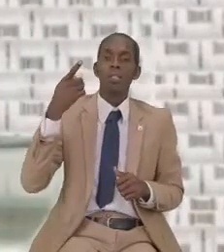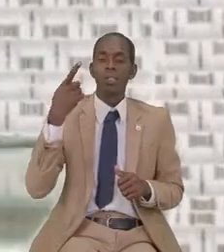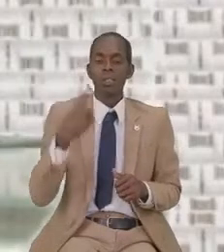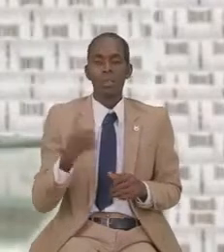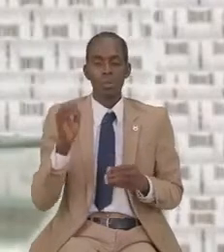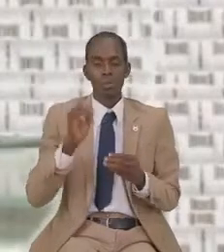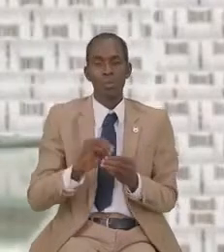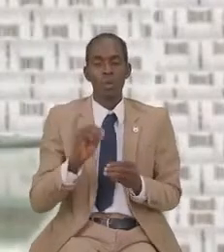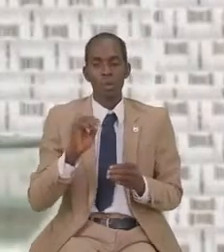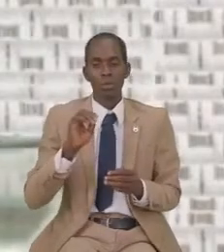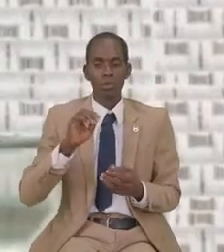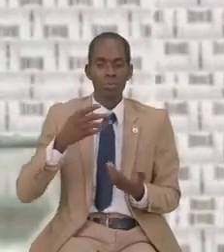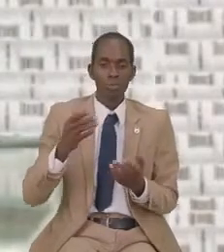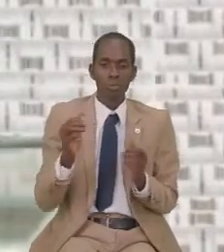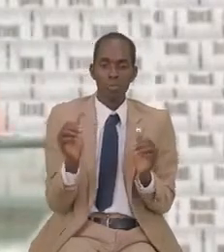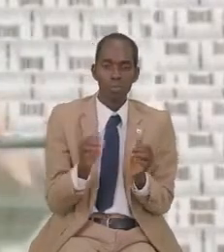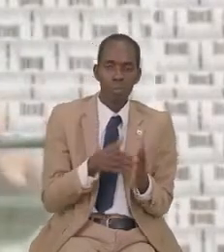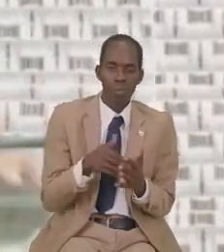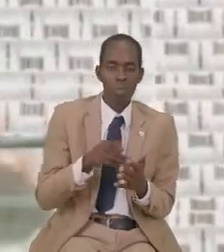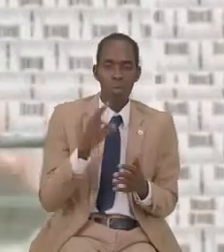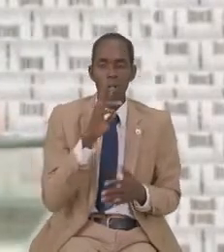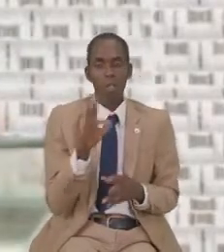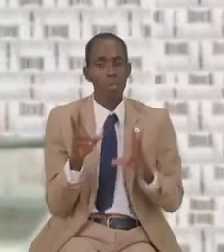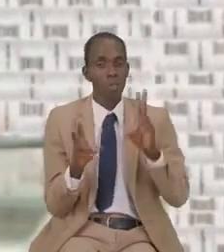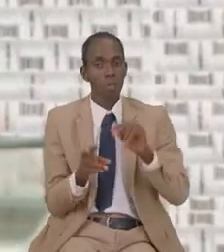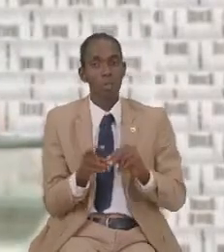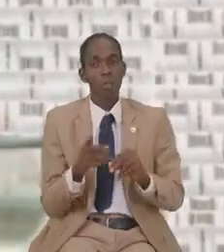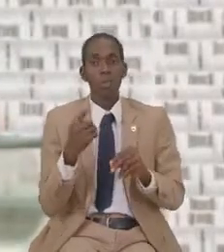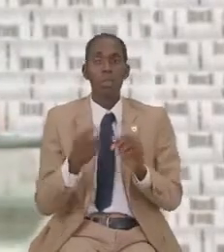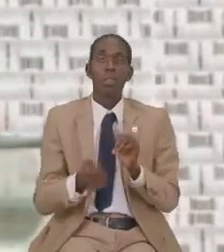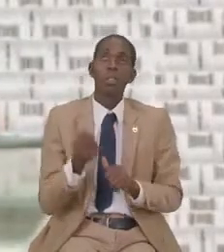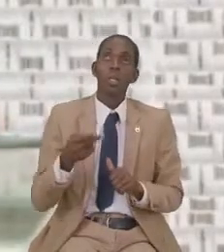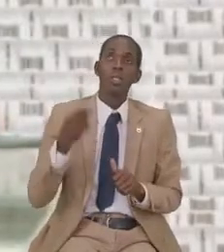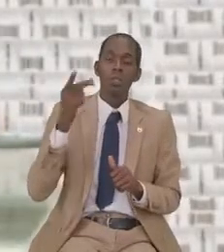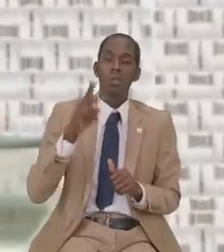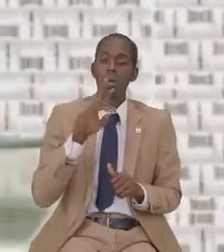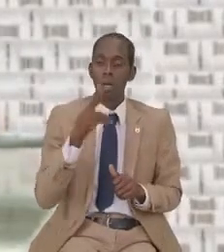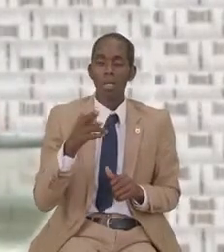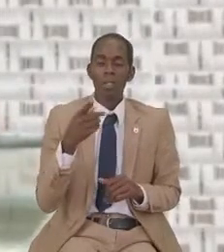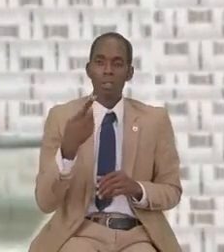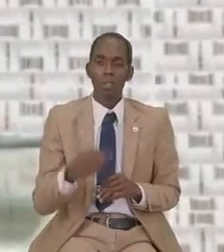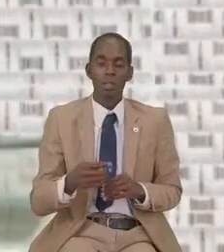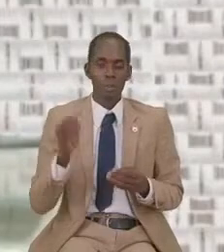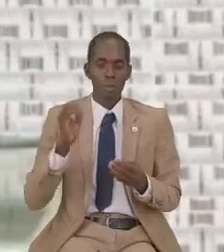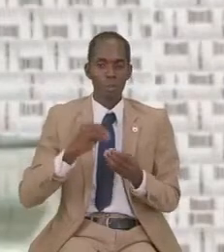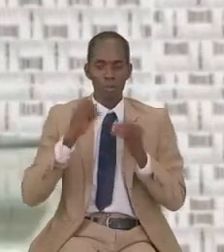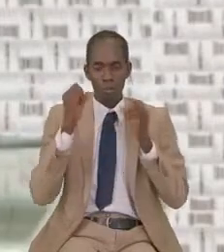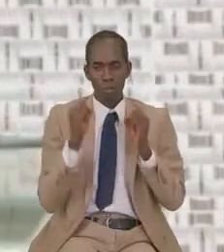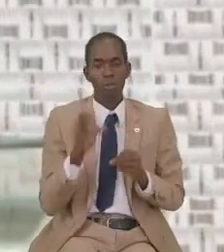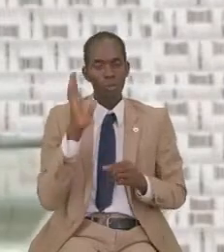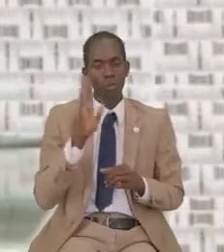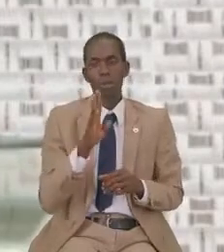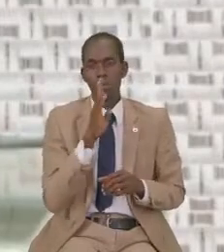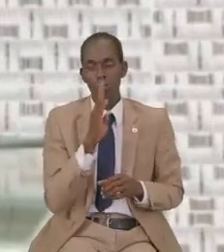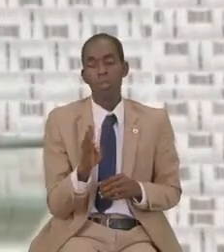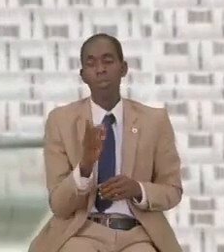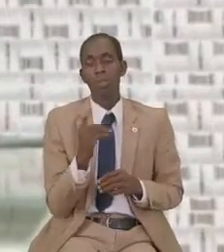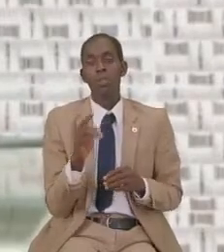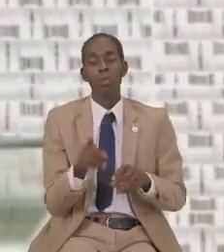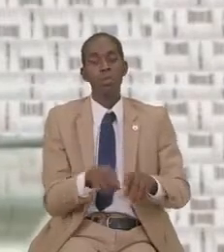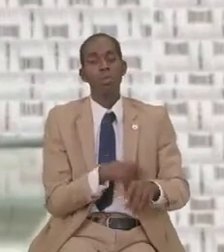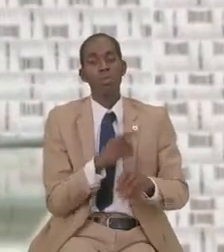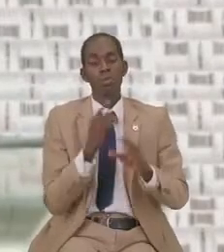hotter. Let's pray for grace to serve the Lord, to love him, to do his